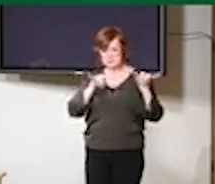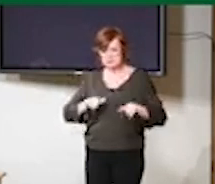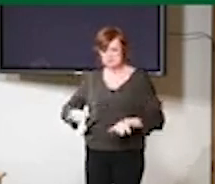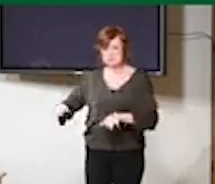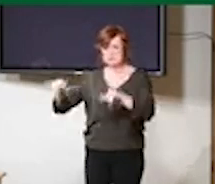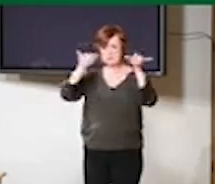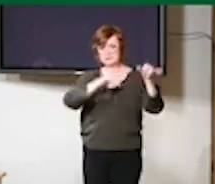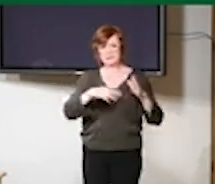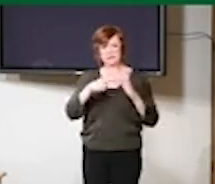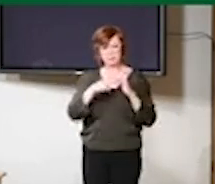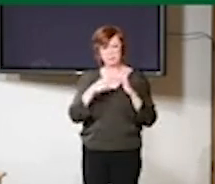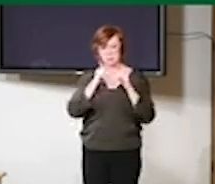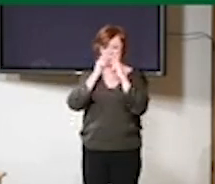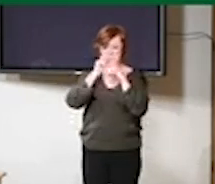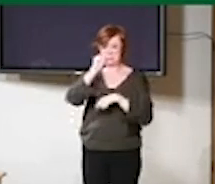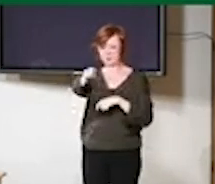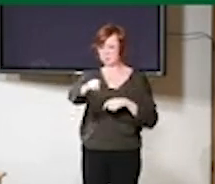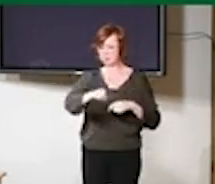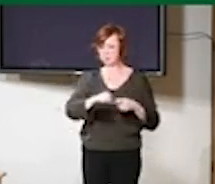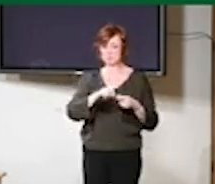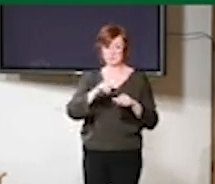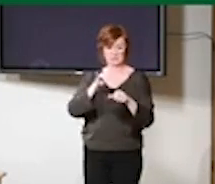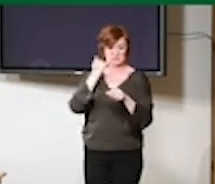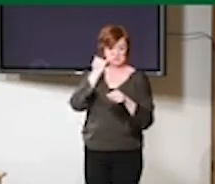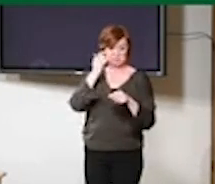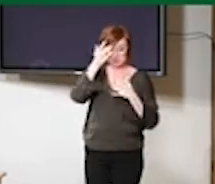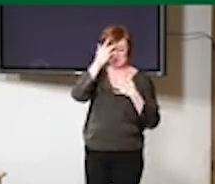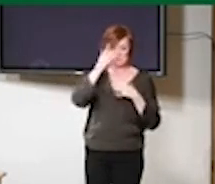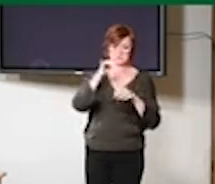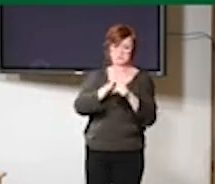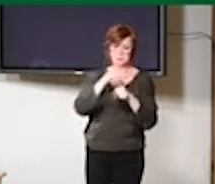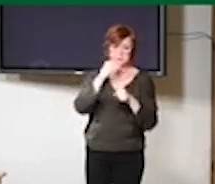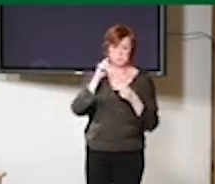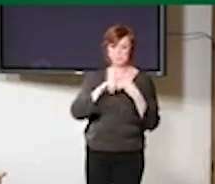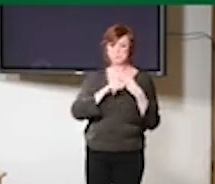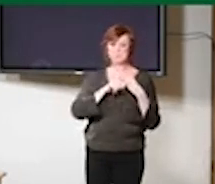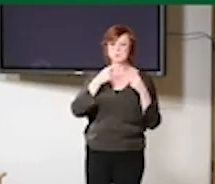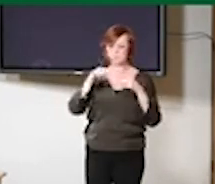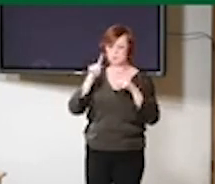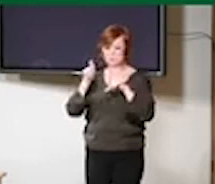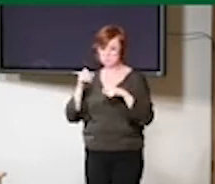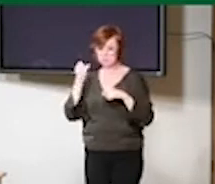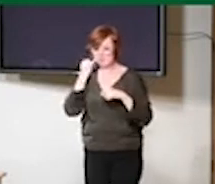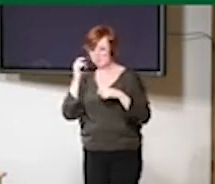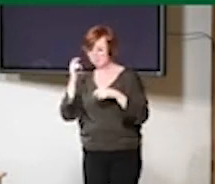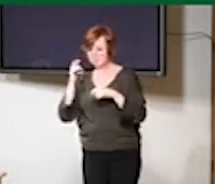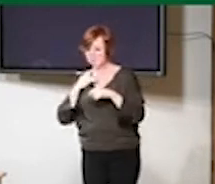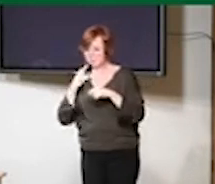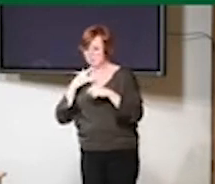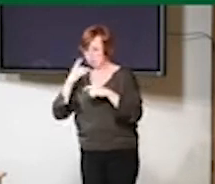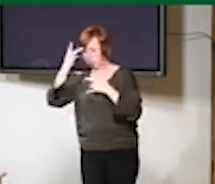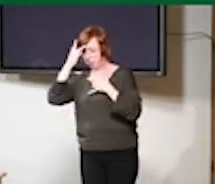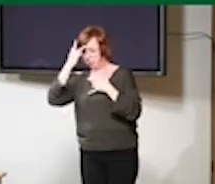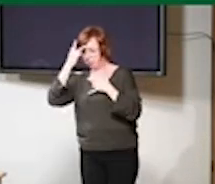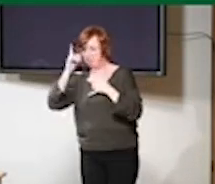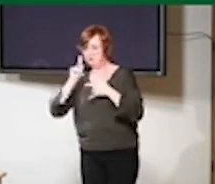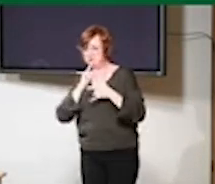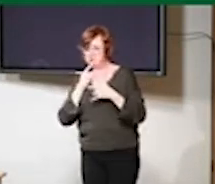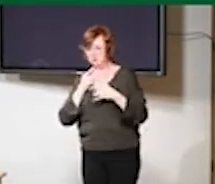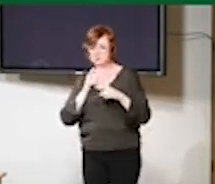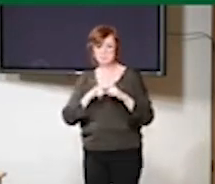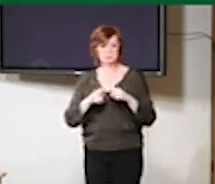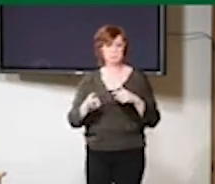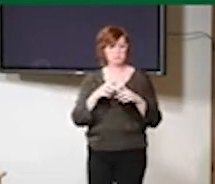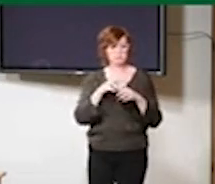staying home if I'm sick, seeking testing if I get symptoms. So I think it's really important to realize that we really shouldn't look at the map and